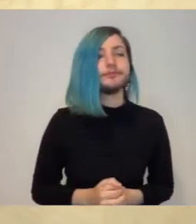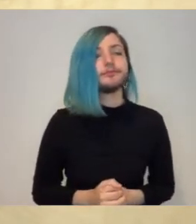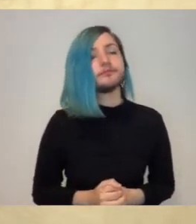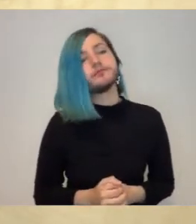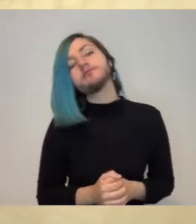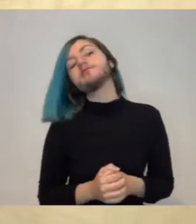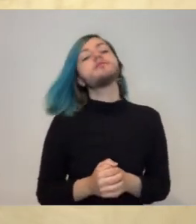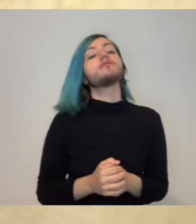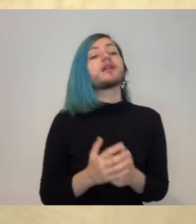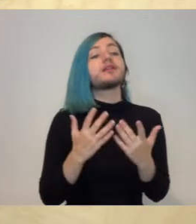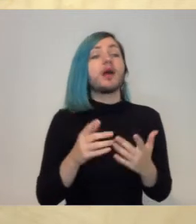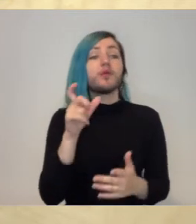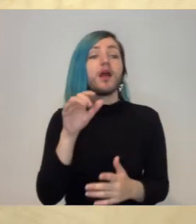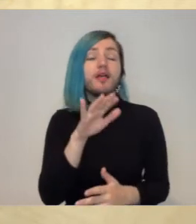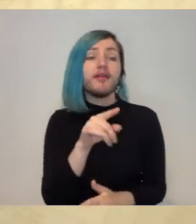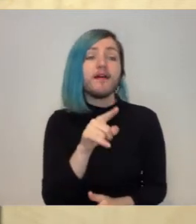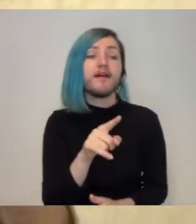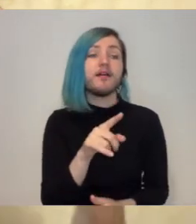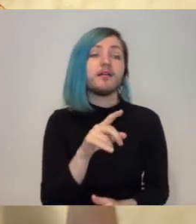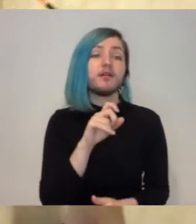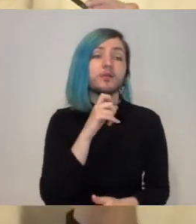And I think with the colour with that, it'd be nice to have that